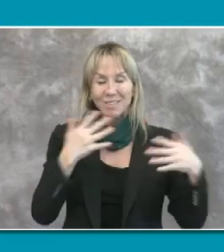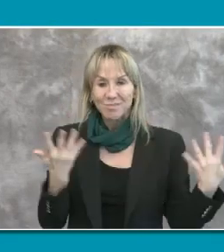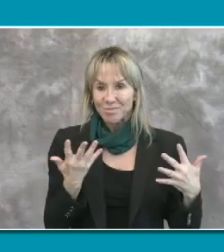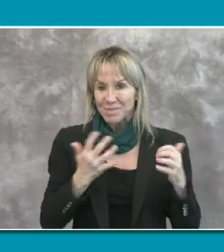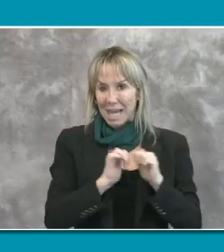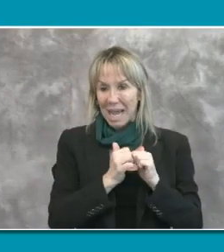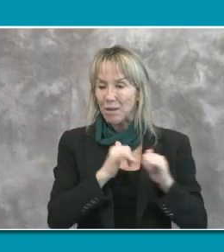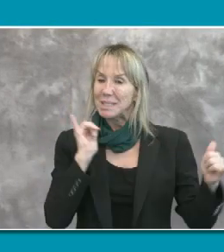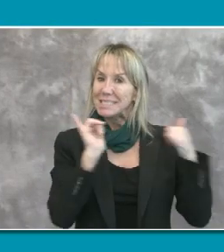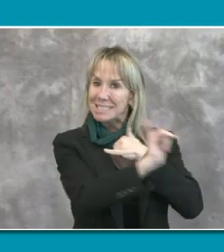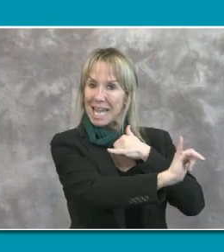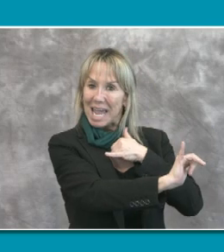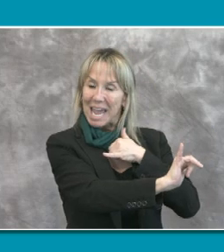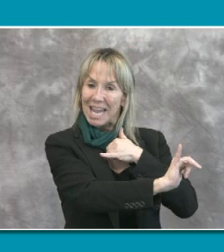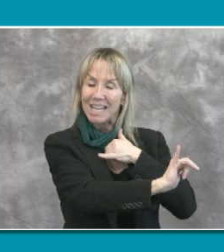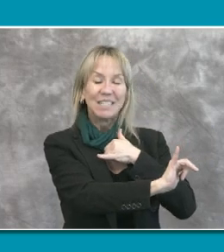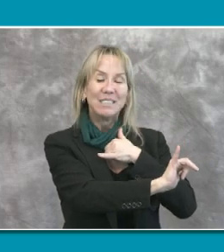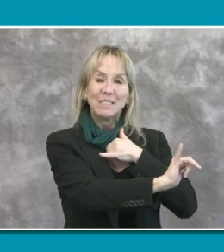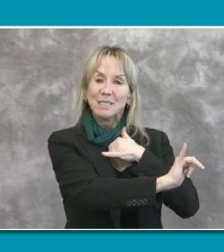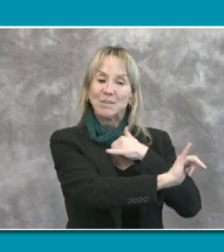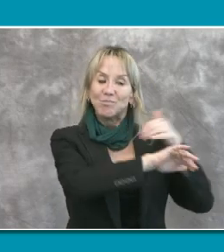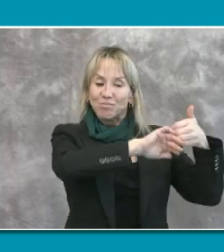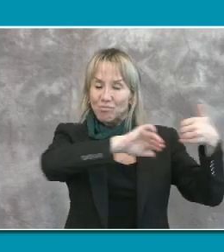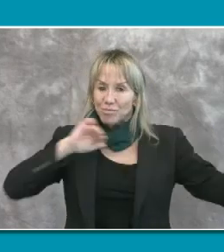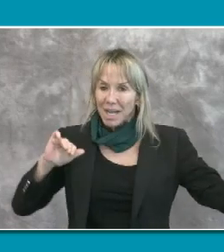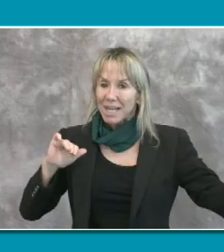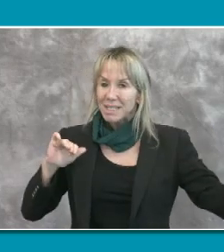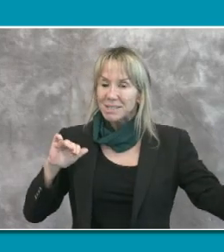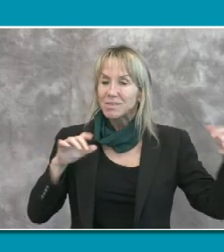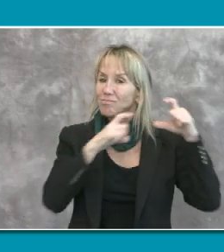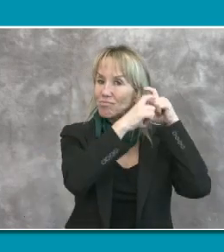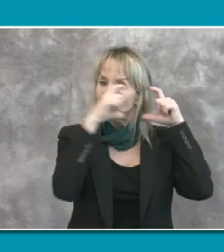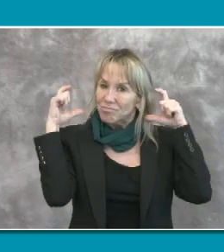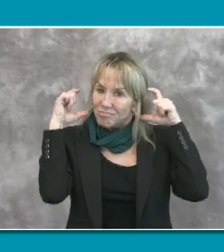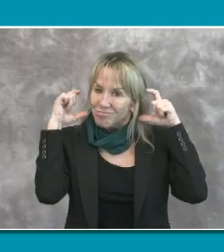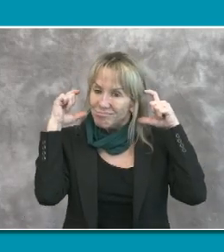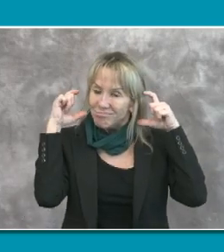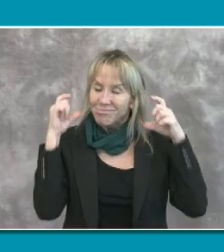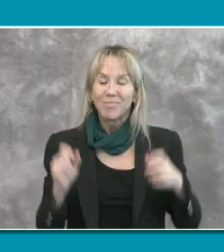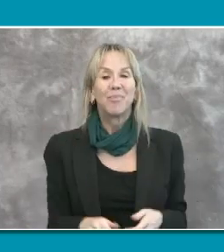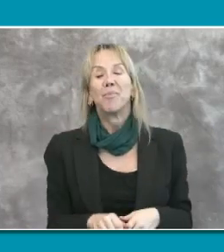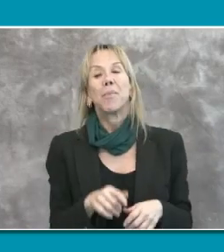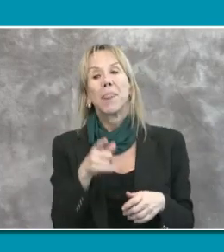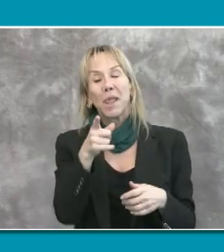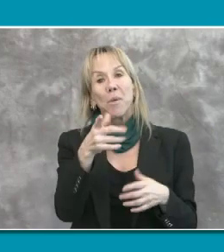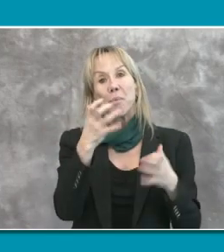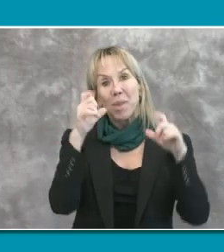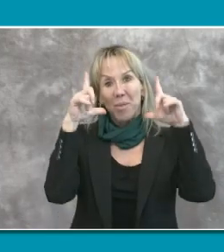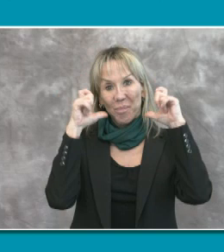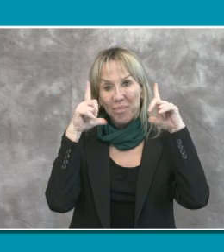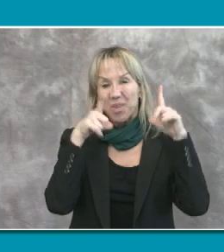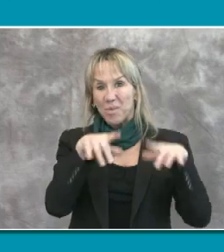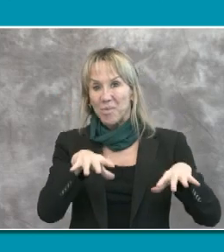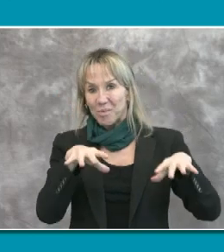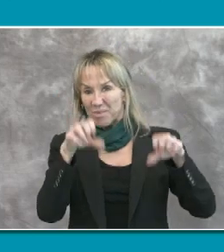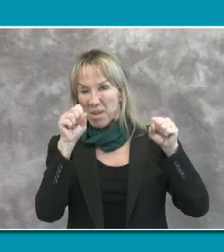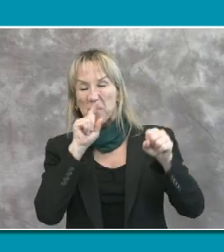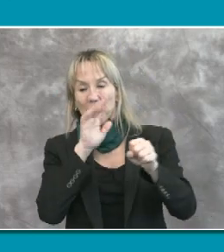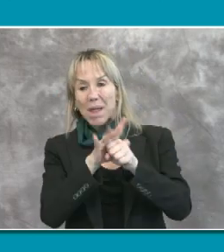to stay in place, maintain space, cover your face. To submit your photo or take the pledge, go